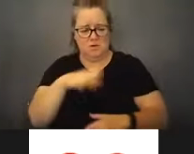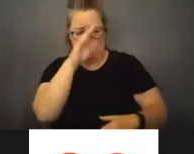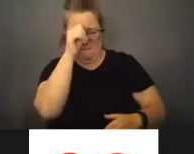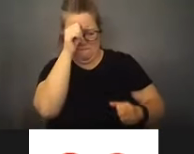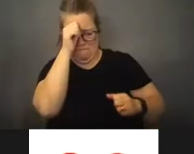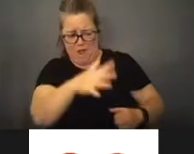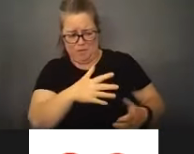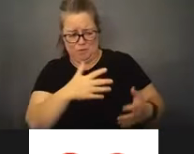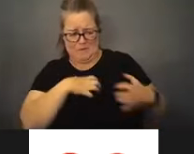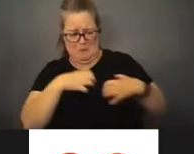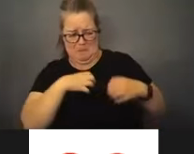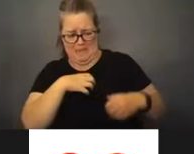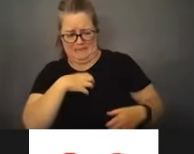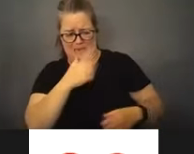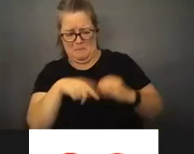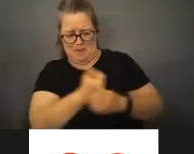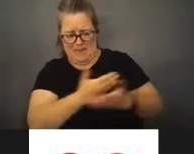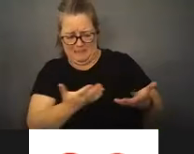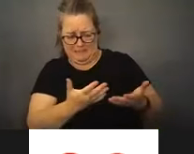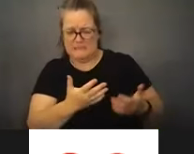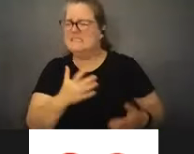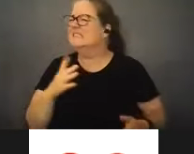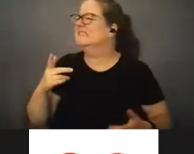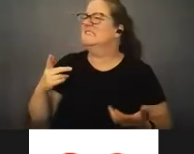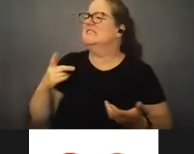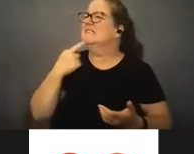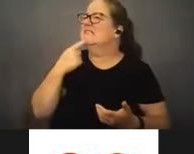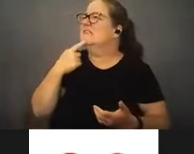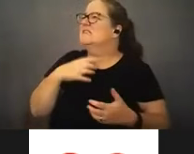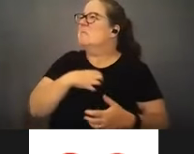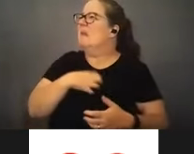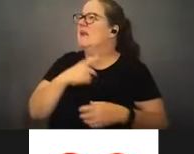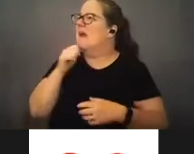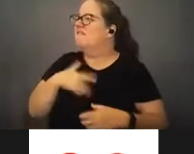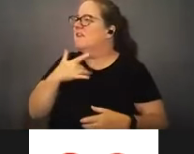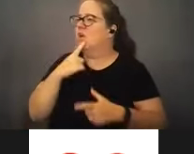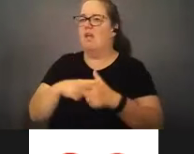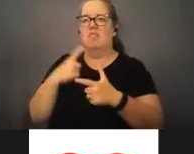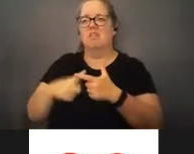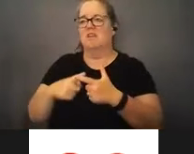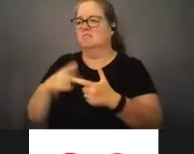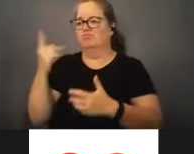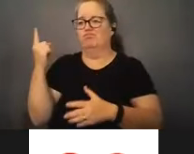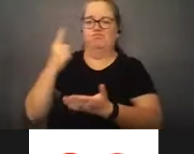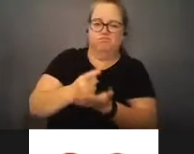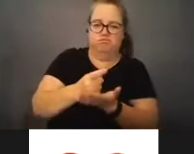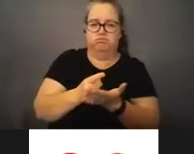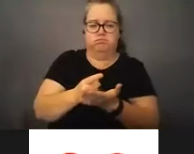collapsed? Or He was complaining about not feeling it, but he always complains, and then he just collapsed out of nowhere. do you know if he's allergic to